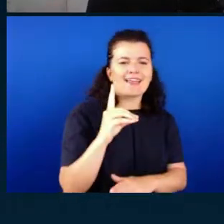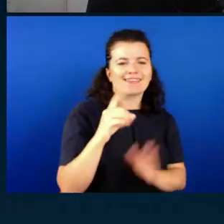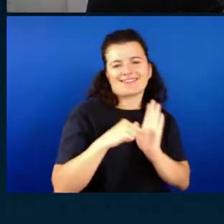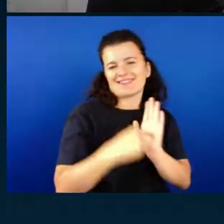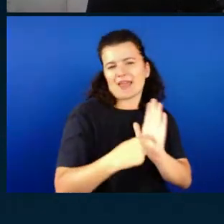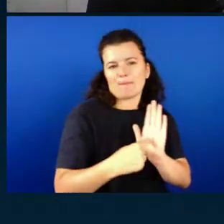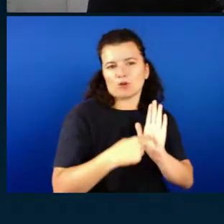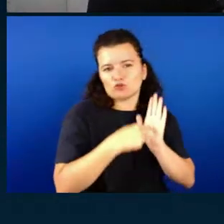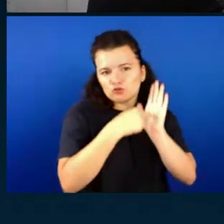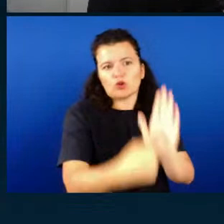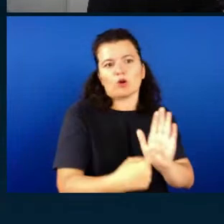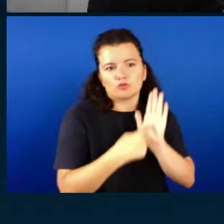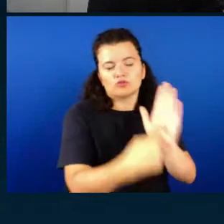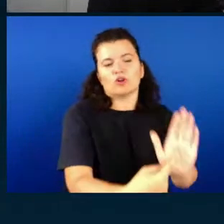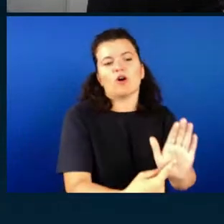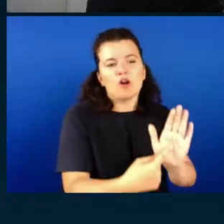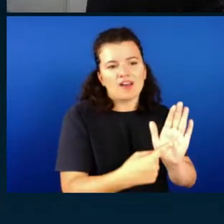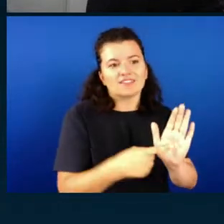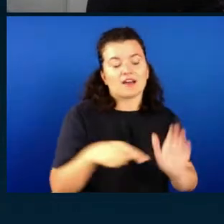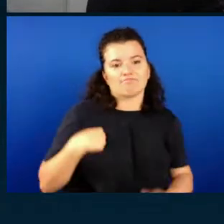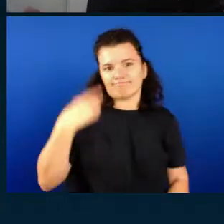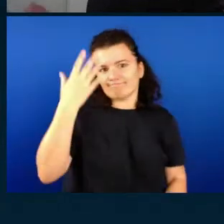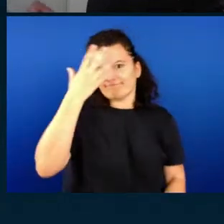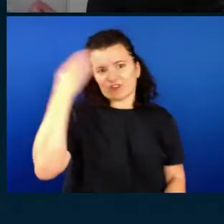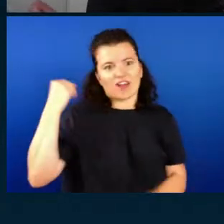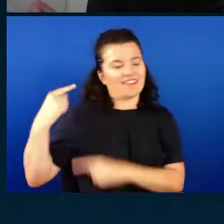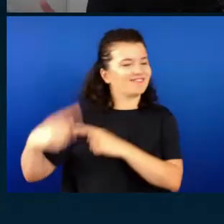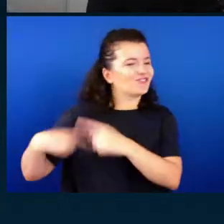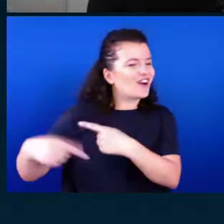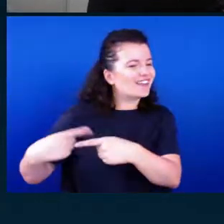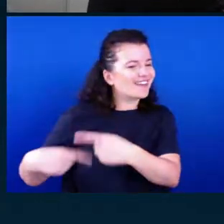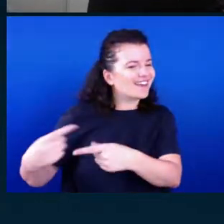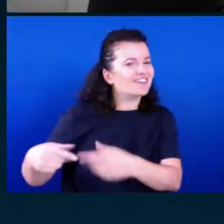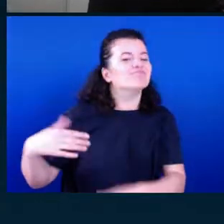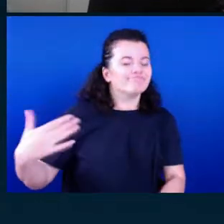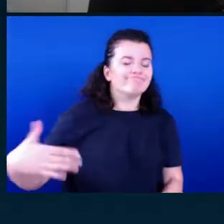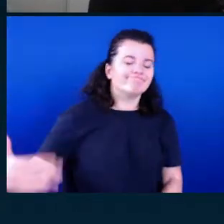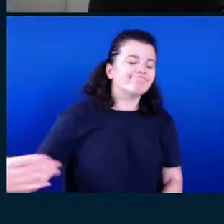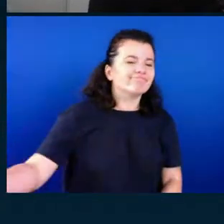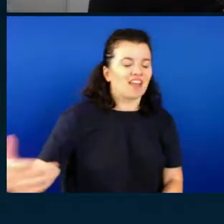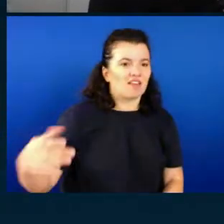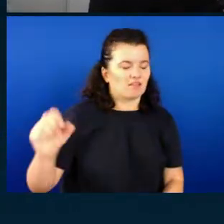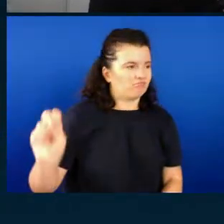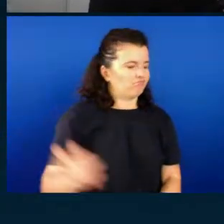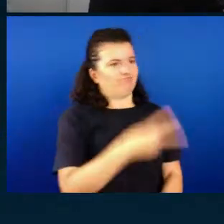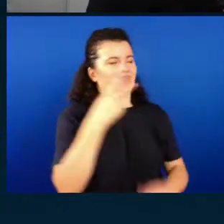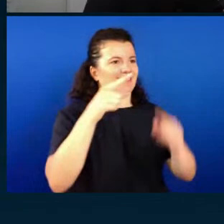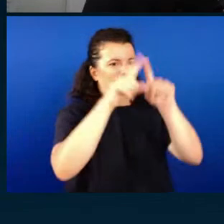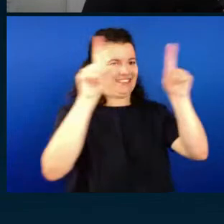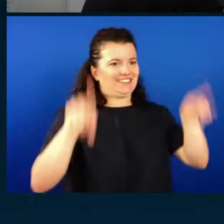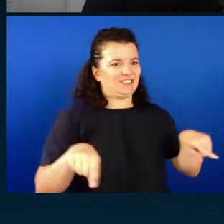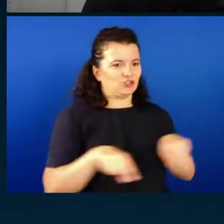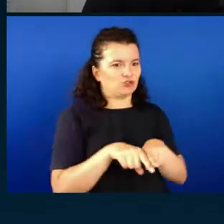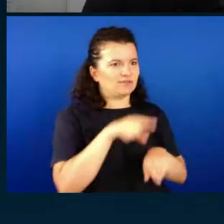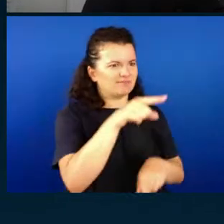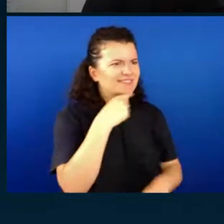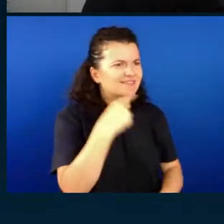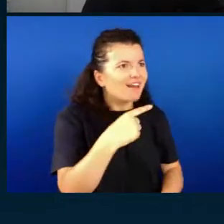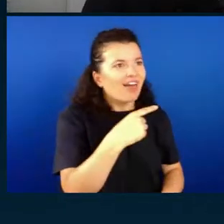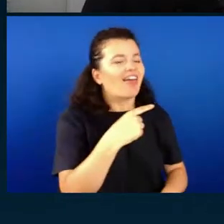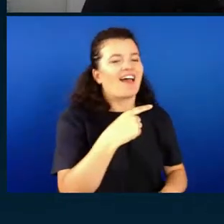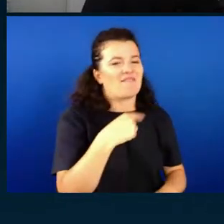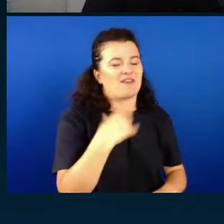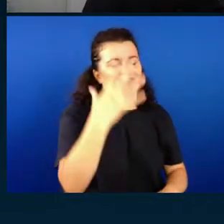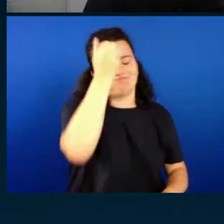have a VM running at that time. So I would get an empty screen and think the script was broken. So this is the